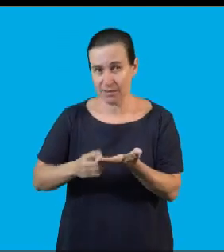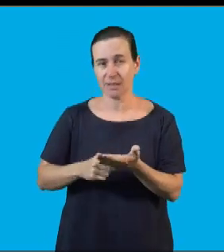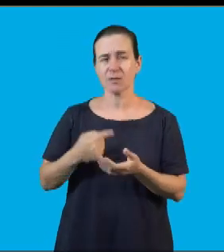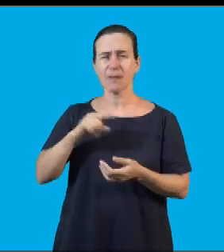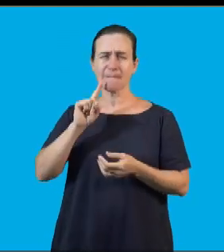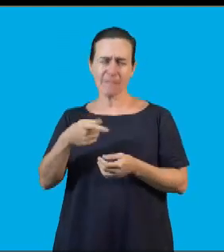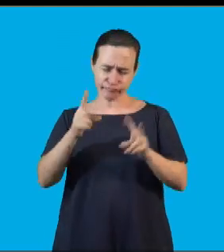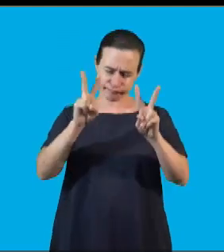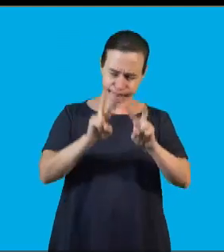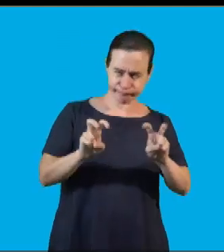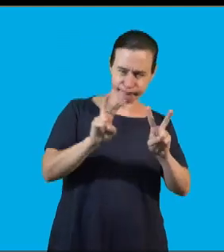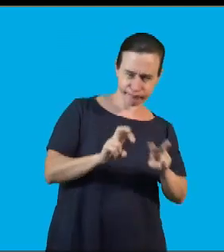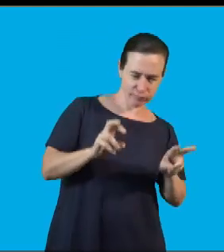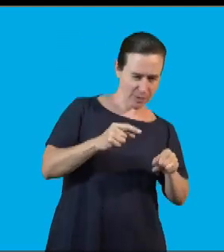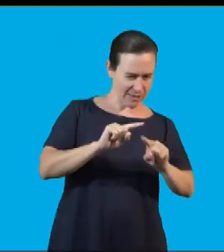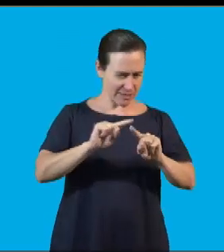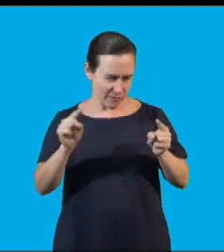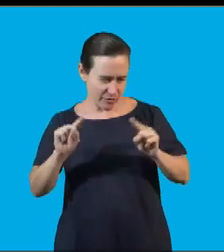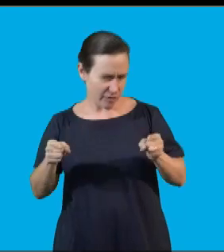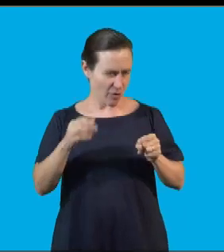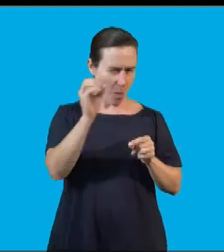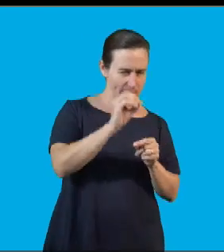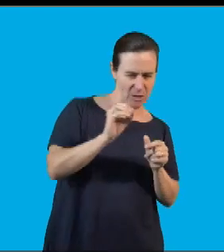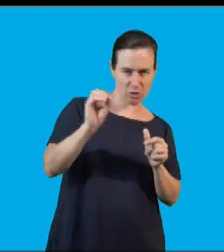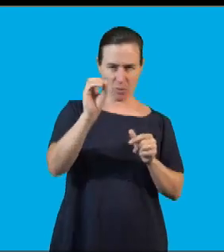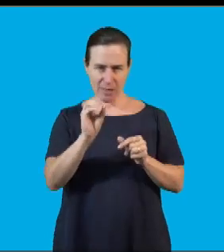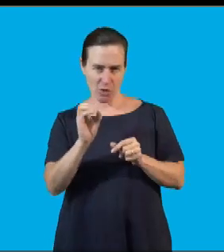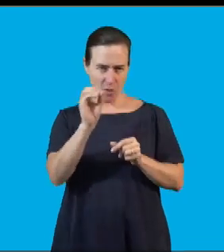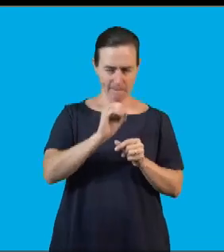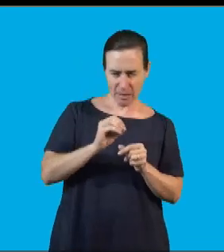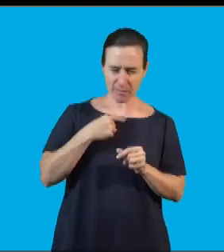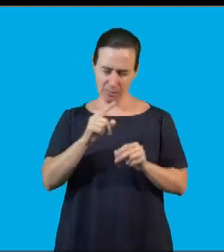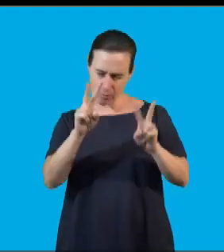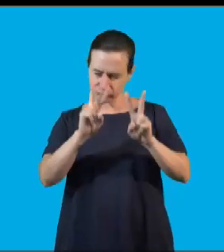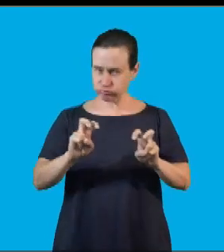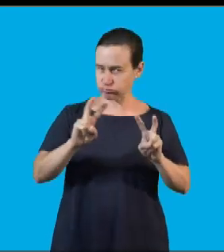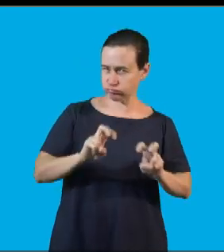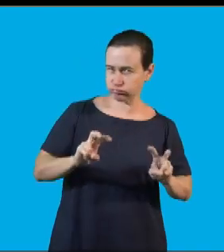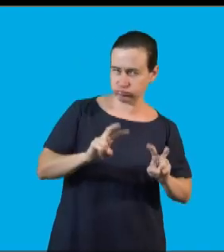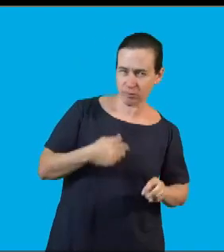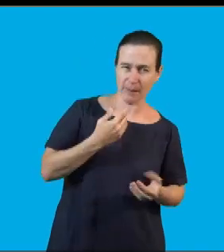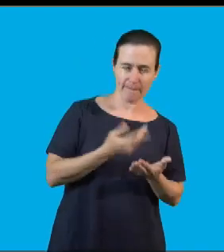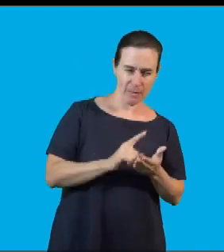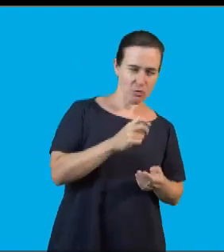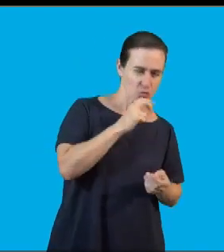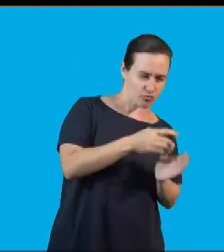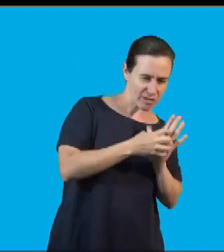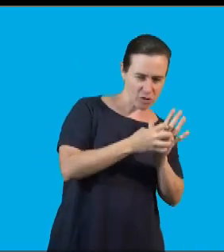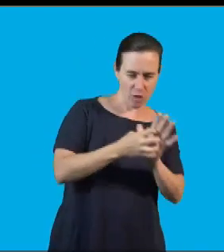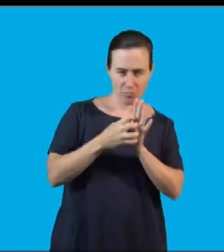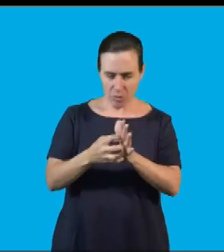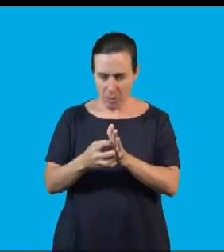discuss. Here you explore the text from different viewpoints. That's very important, grade 12s, using examples